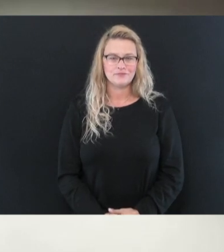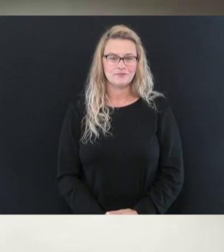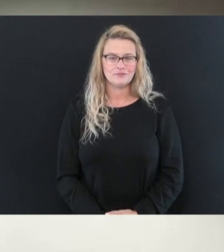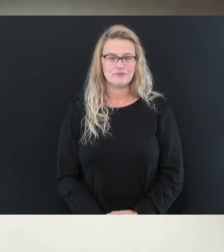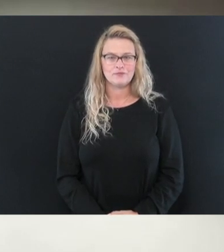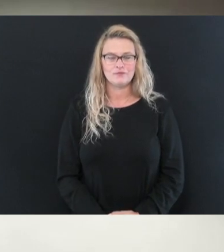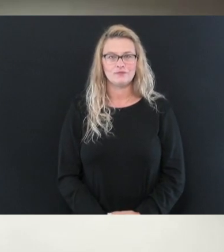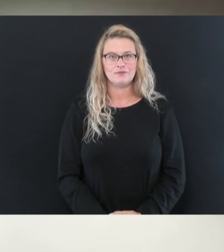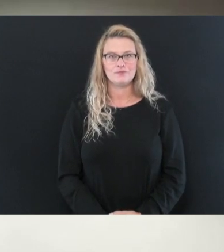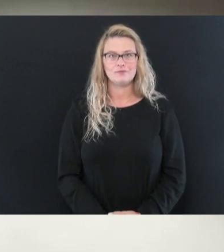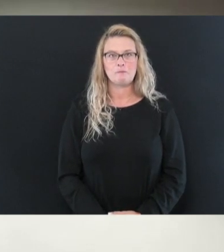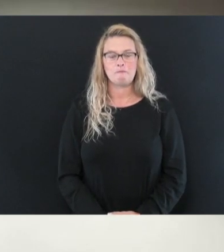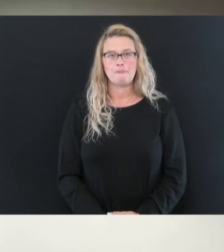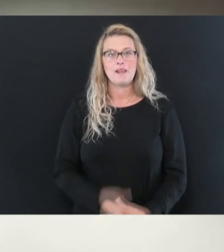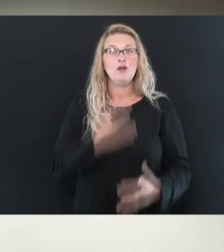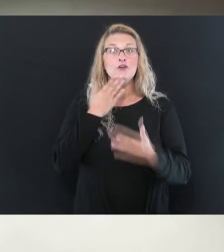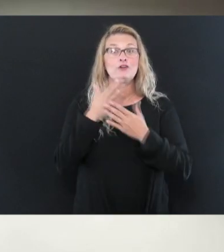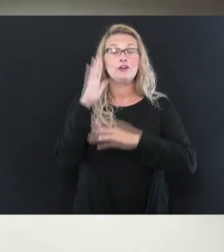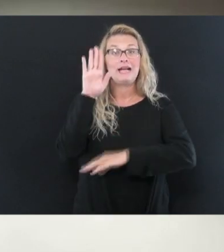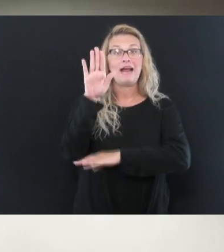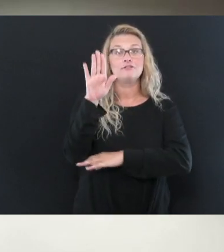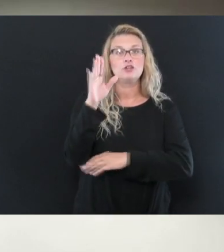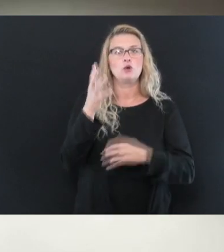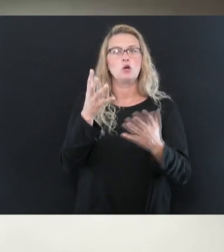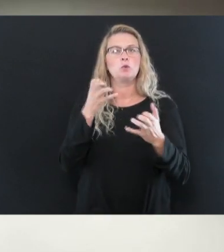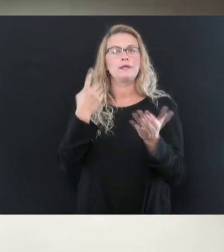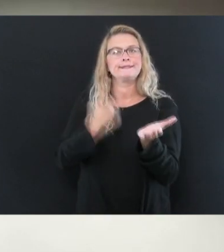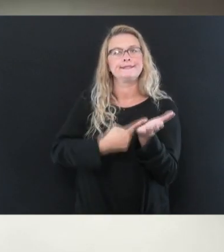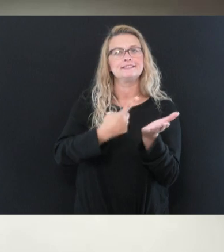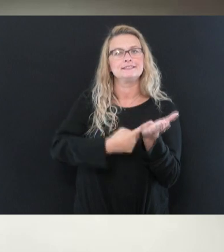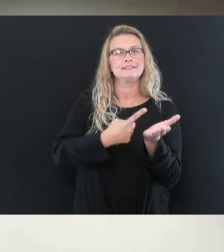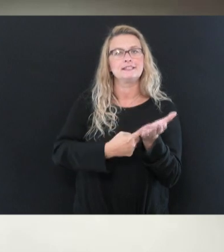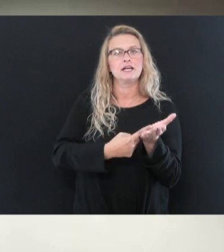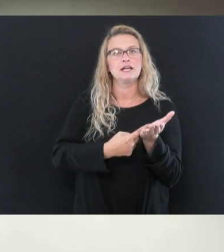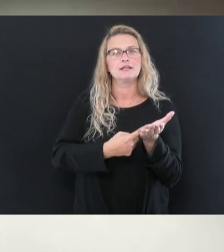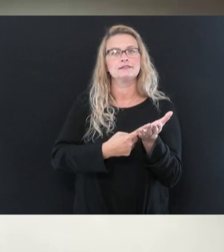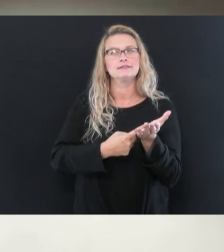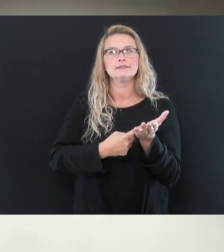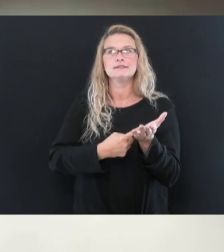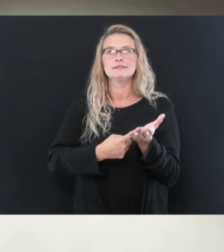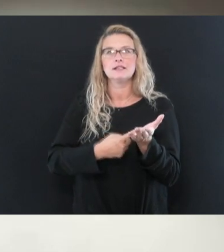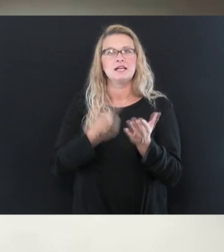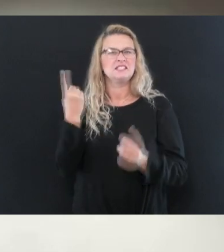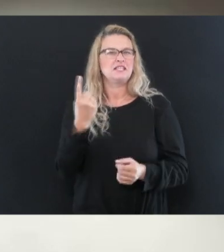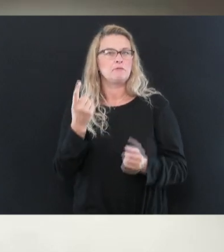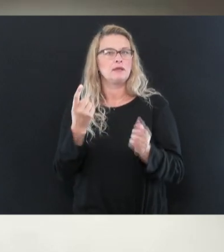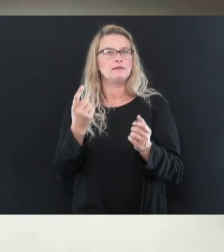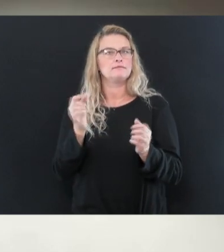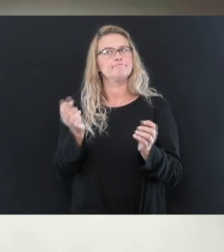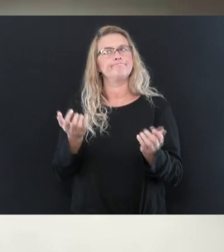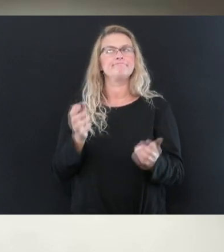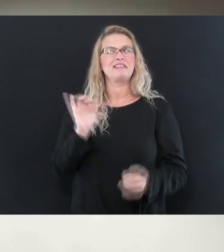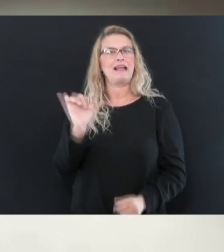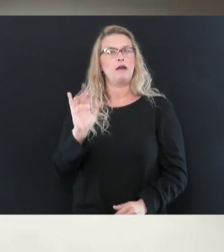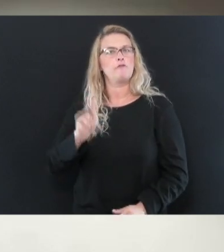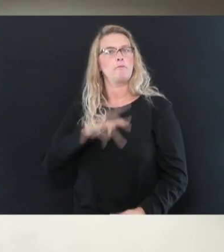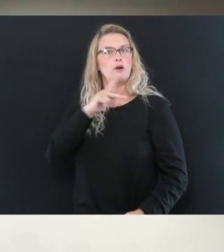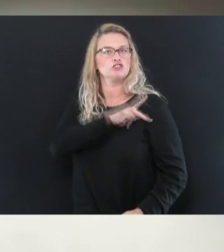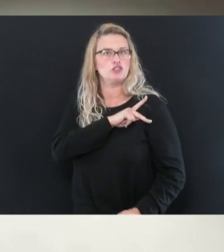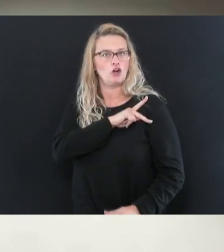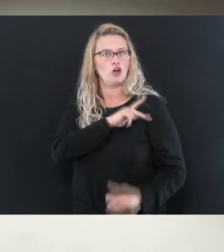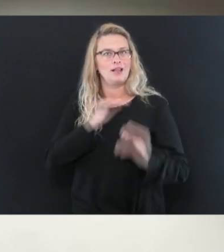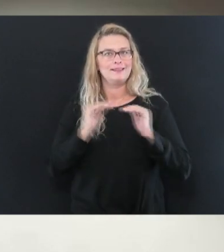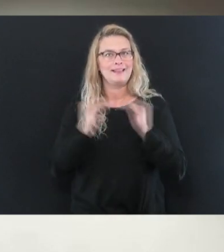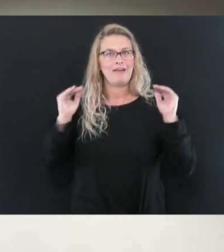to take a point of privilege today and talk about this at a personal level. The governor tries